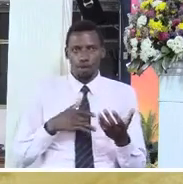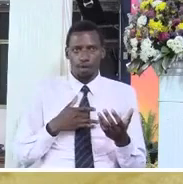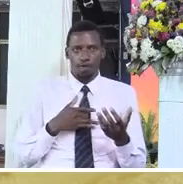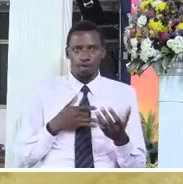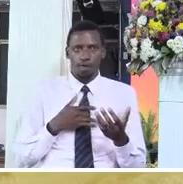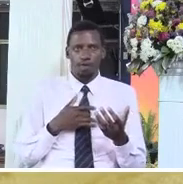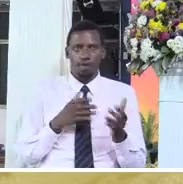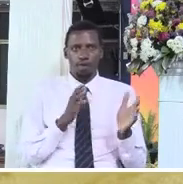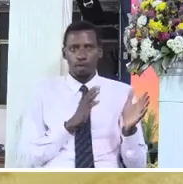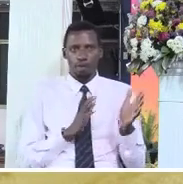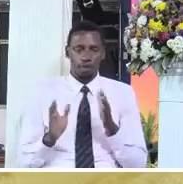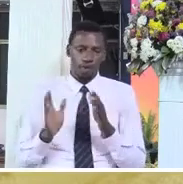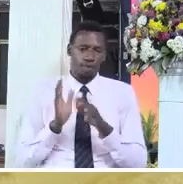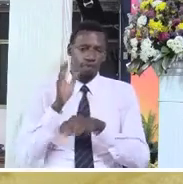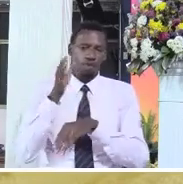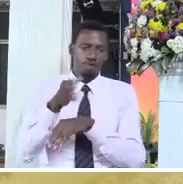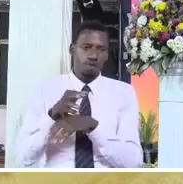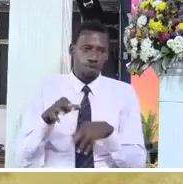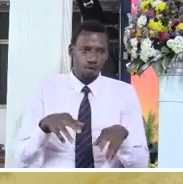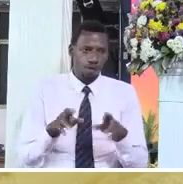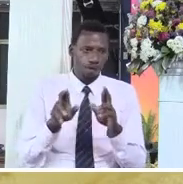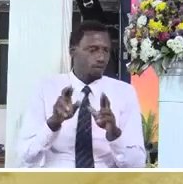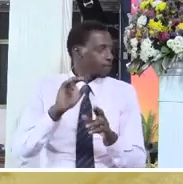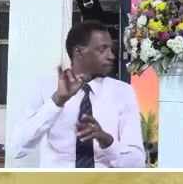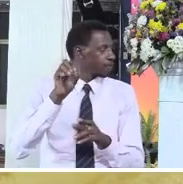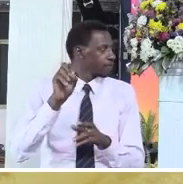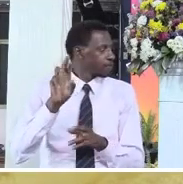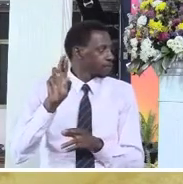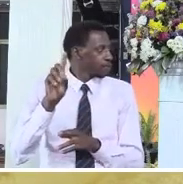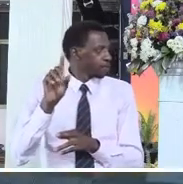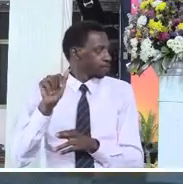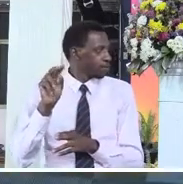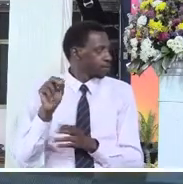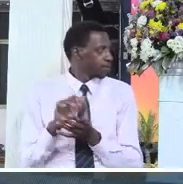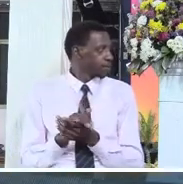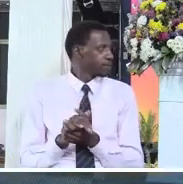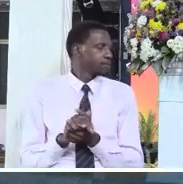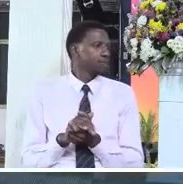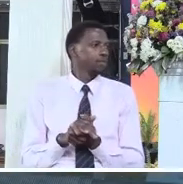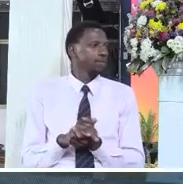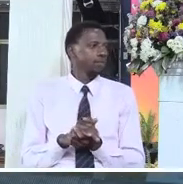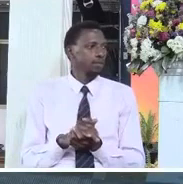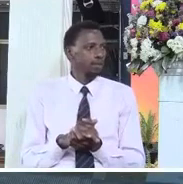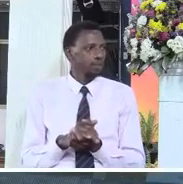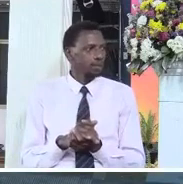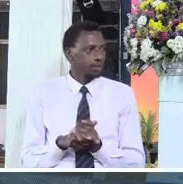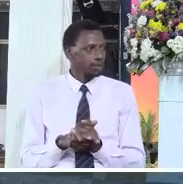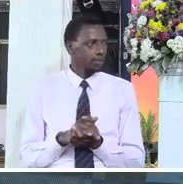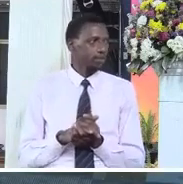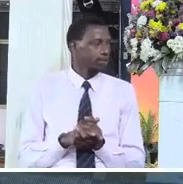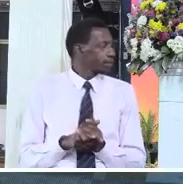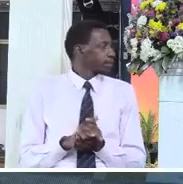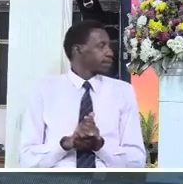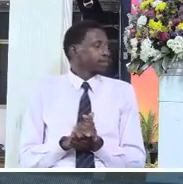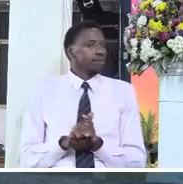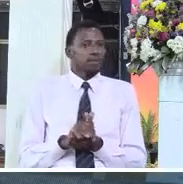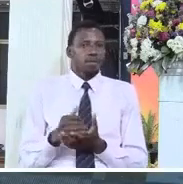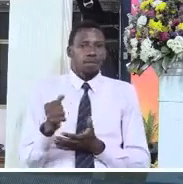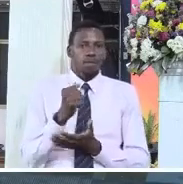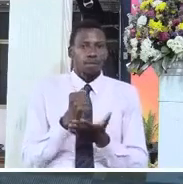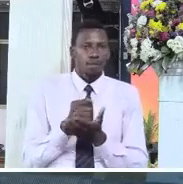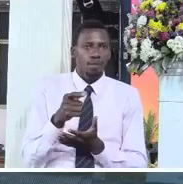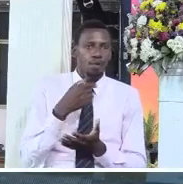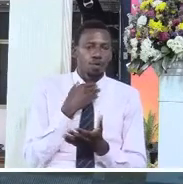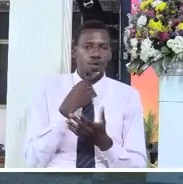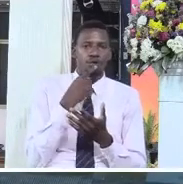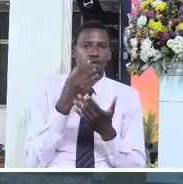already beyond the River of Jordan. Amen. Natalie, would you want to say something on how